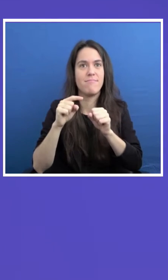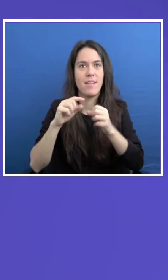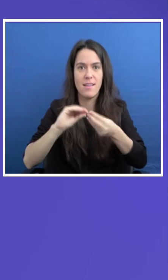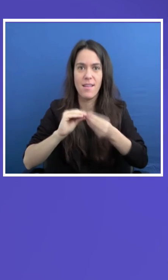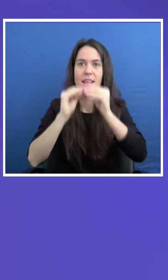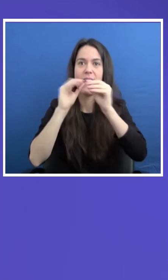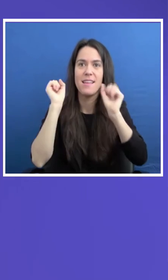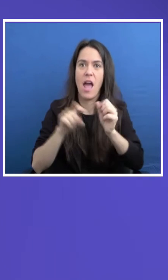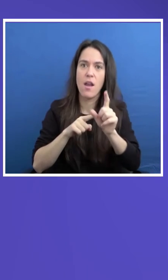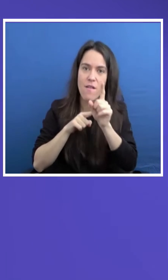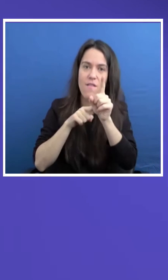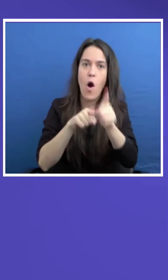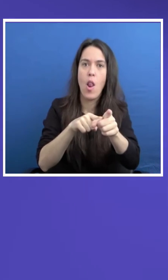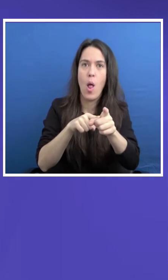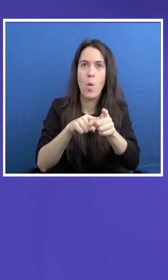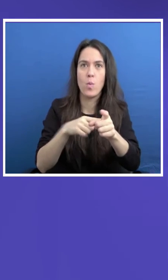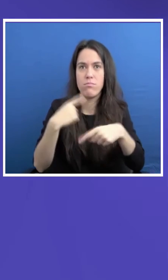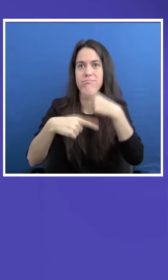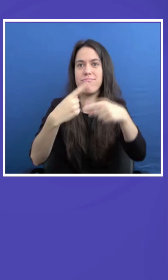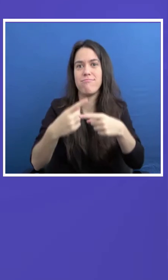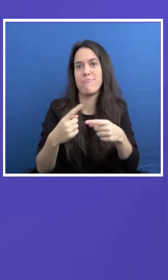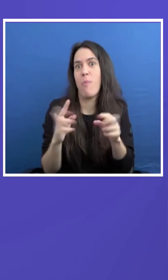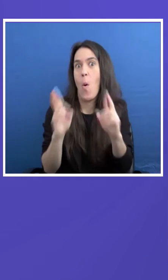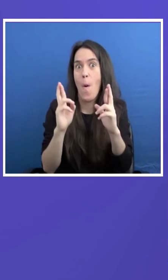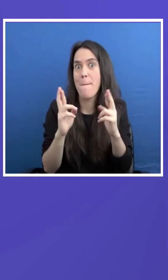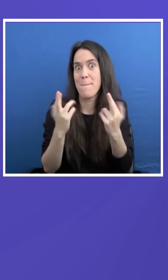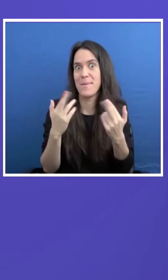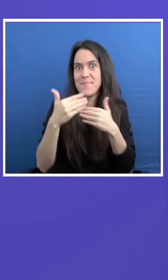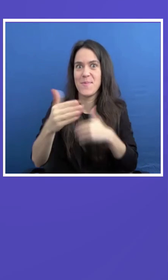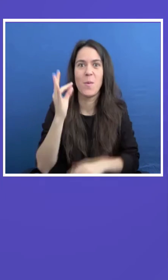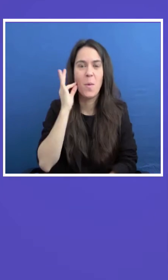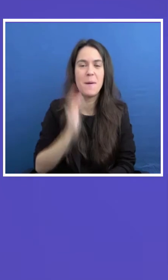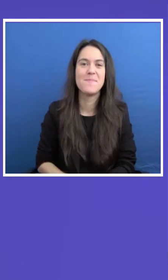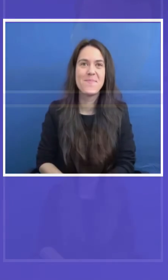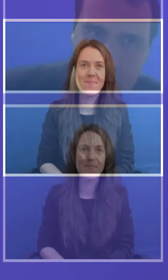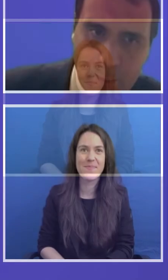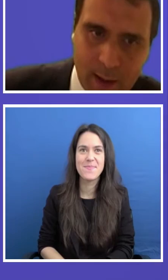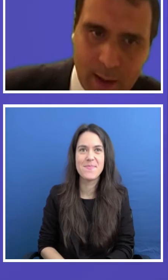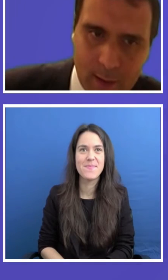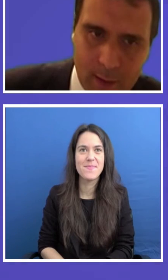in the footsteps of those women.